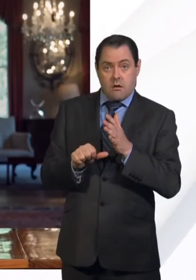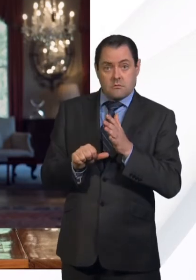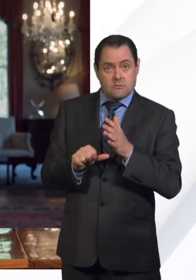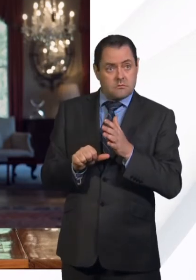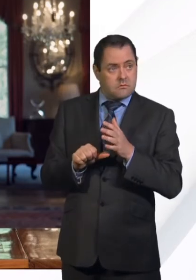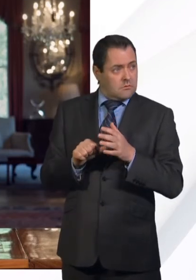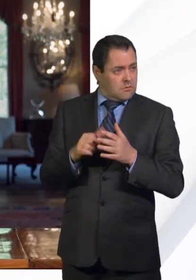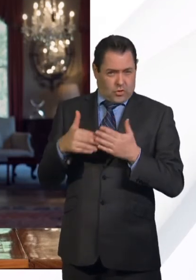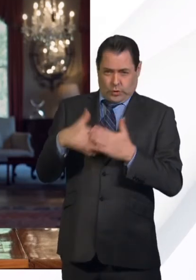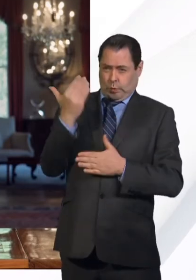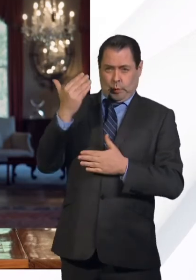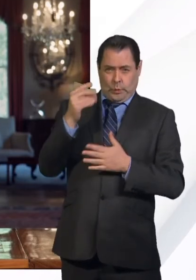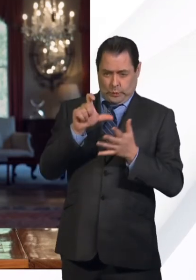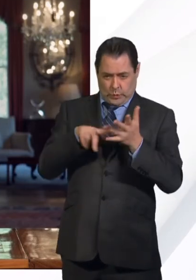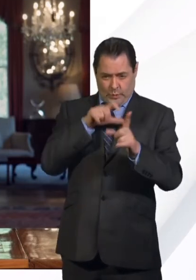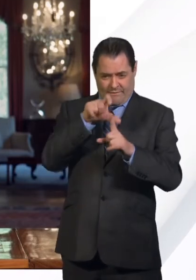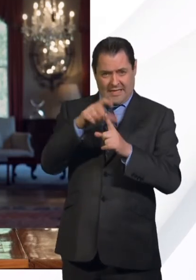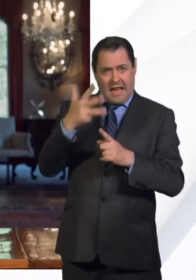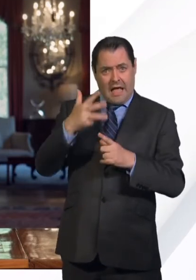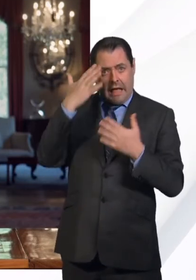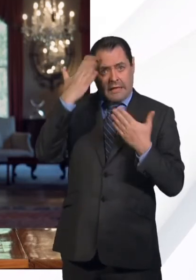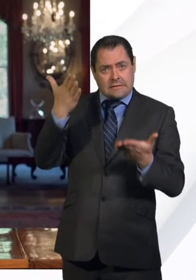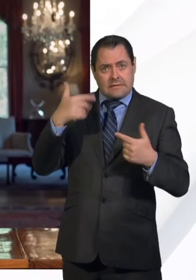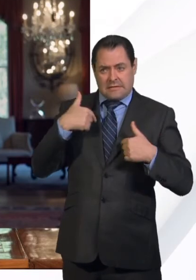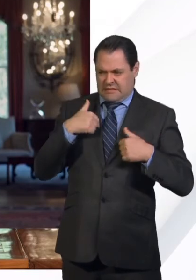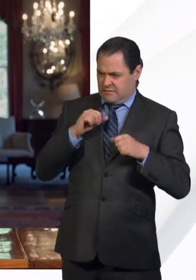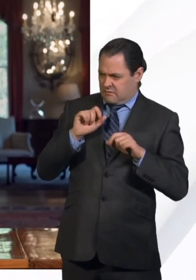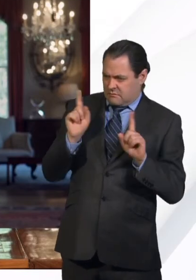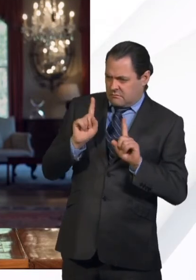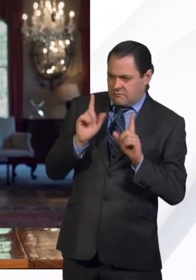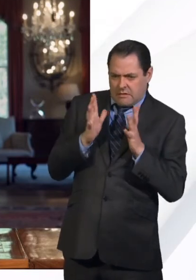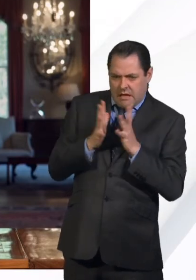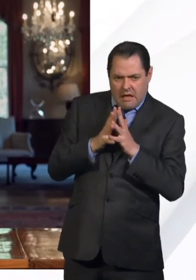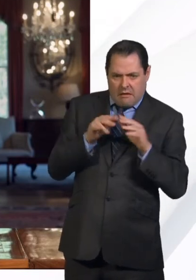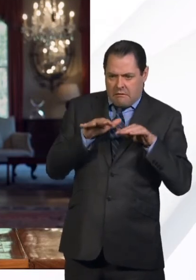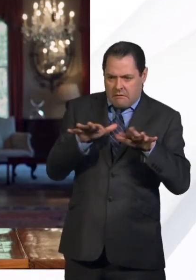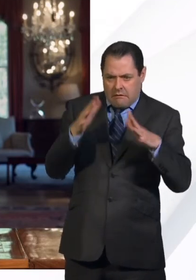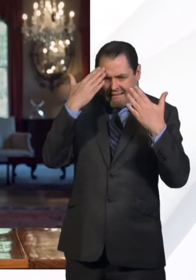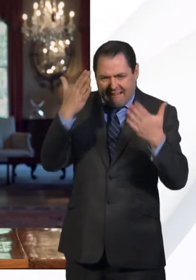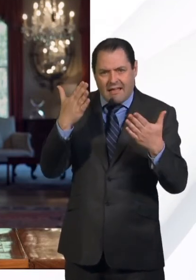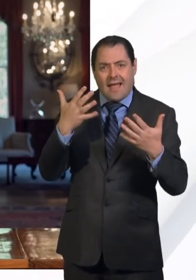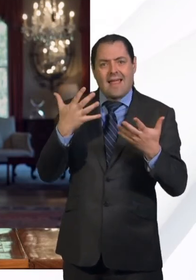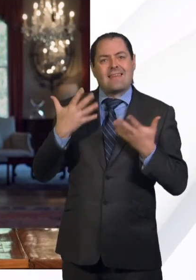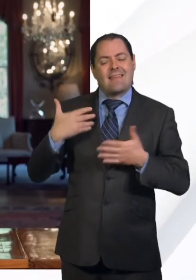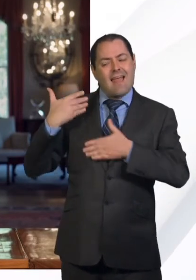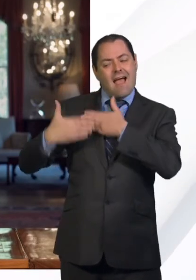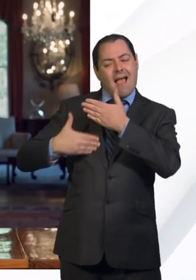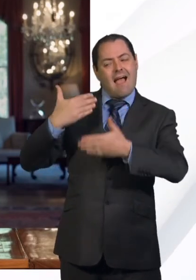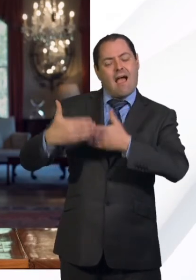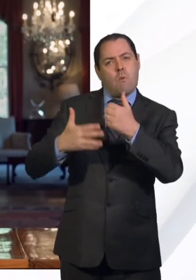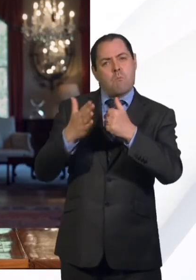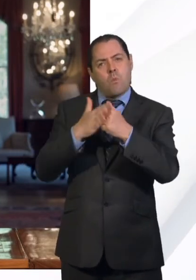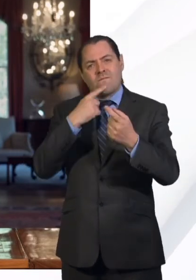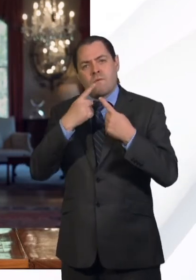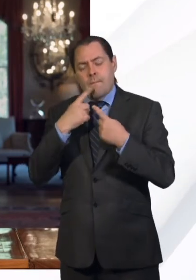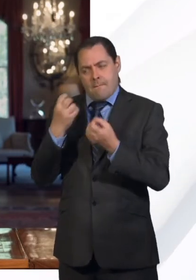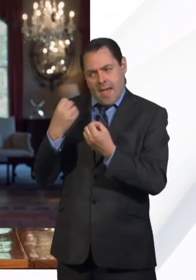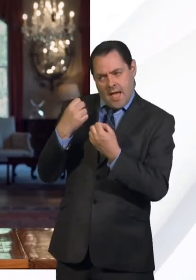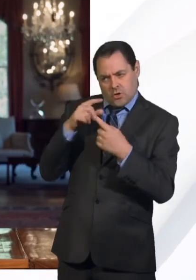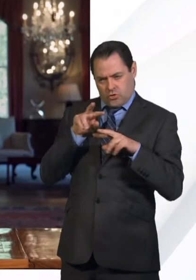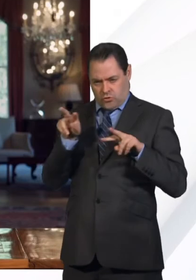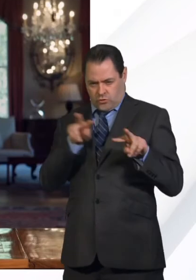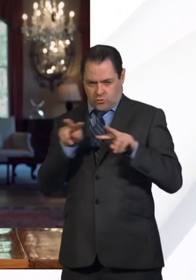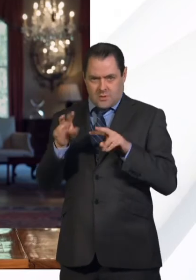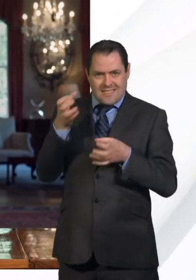this disease before, and we didn't fully understand its effects. With every day, we're getting more and more data. We're shining the light